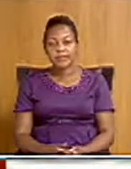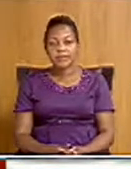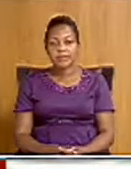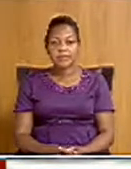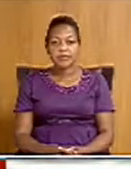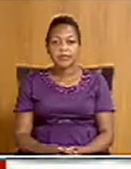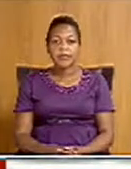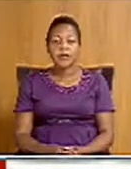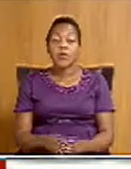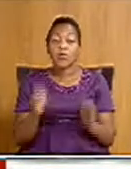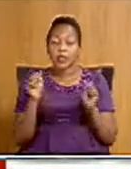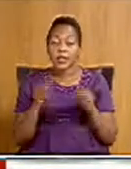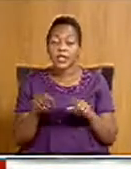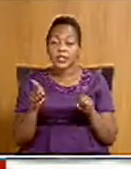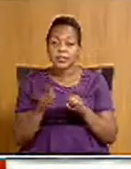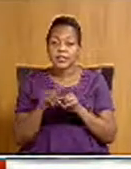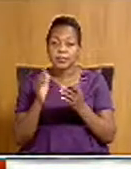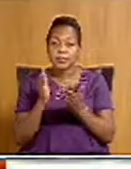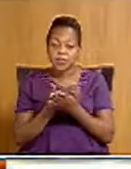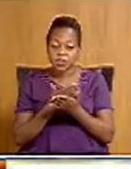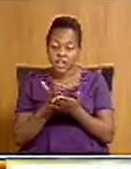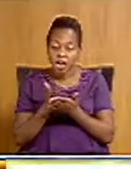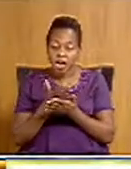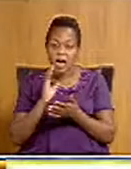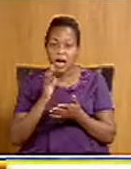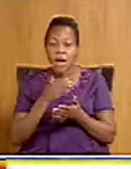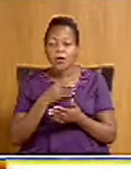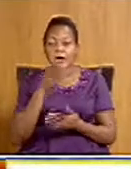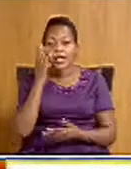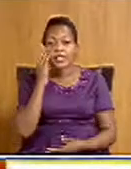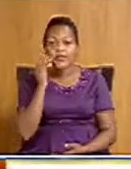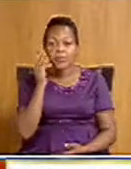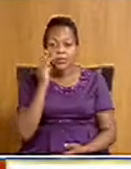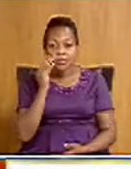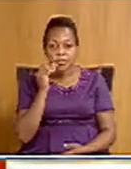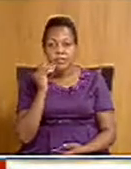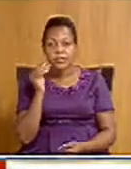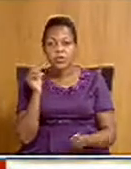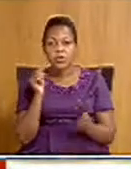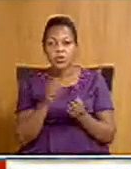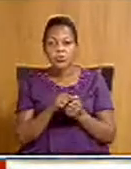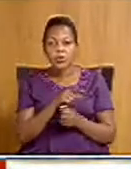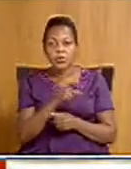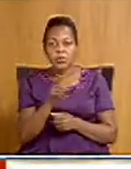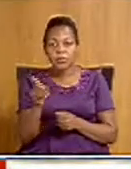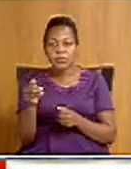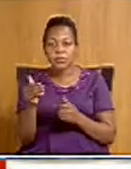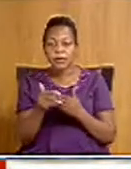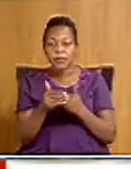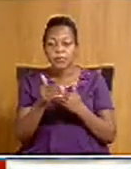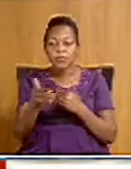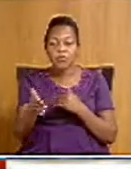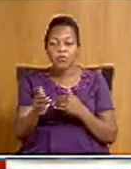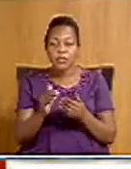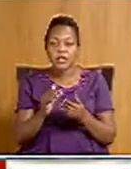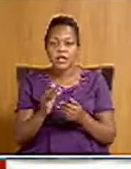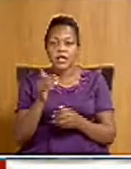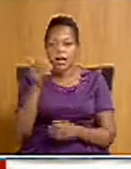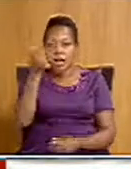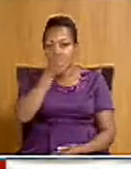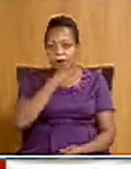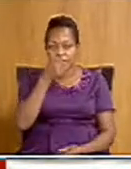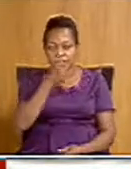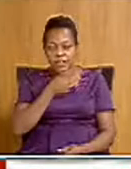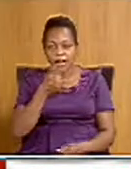We can also share our experience with those beyond the African shores on